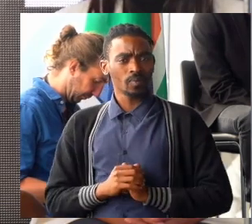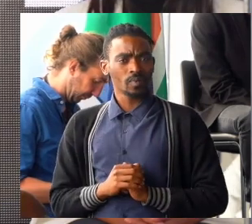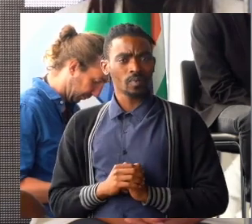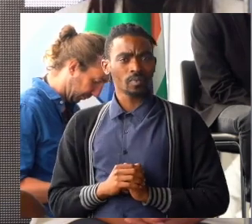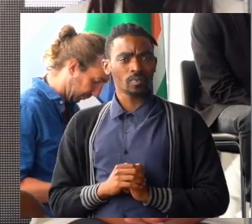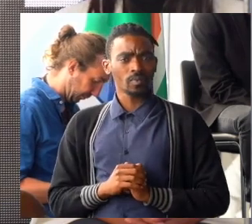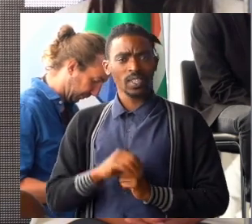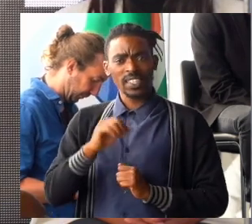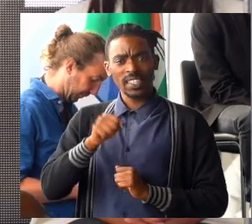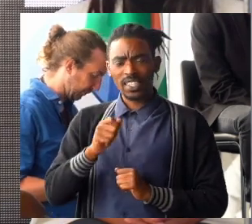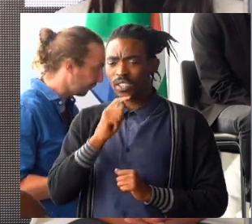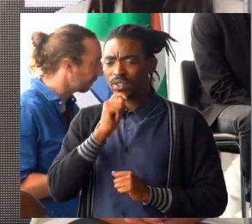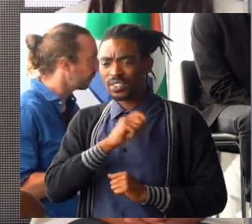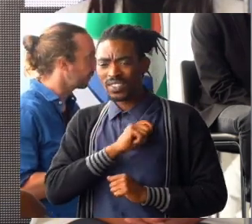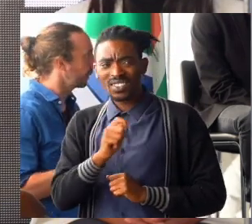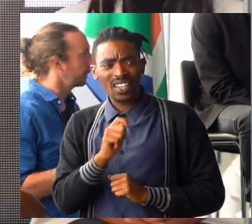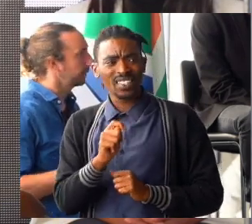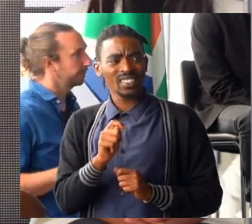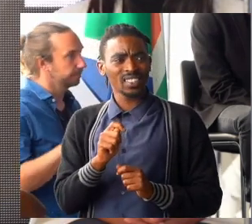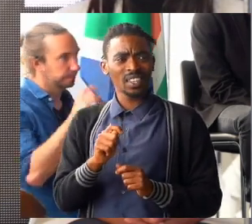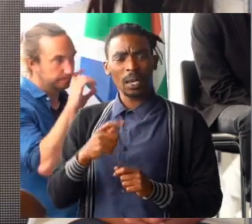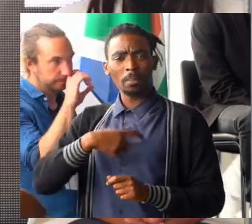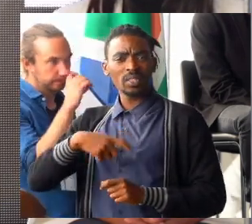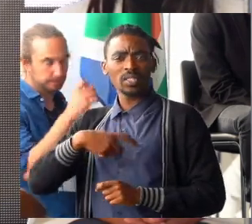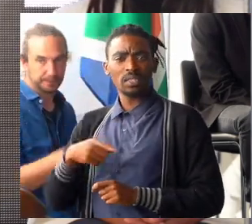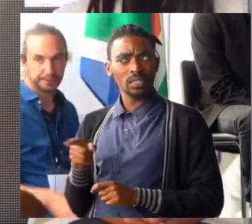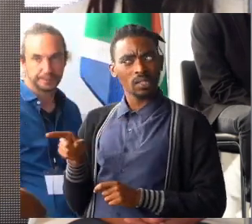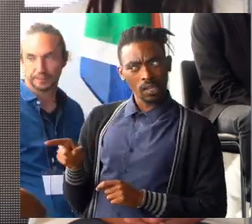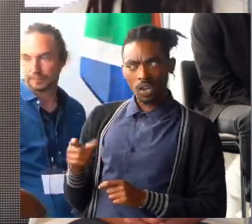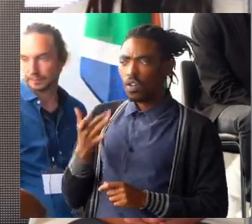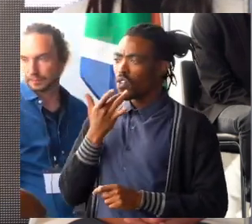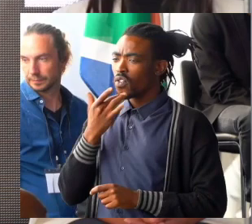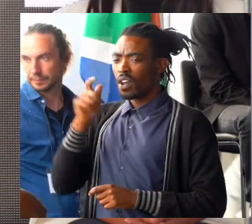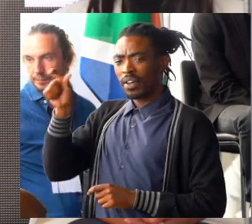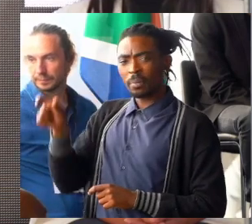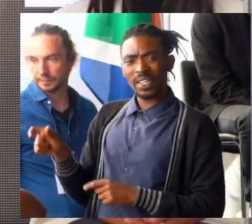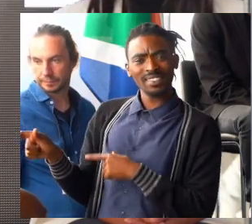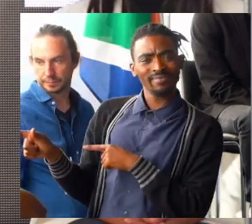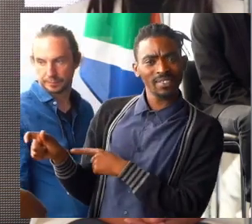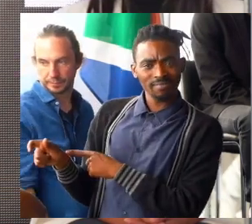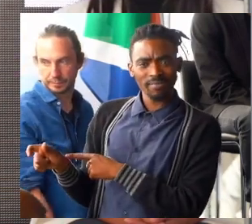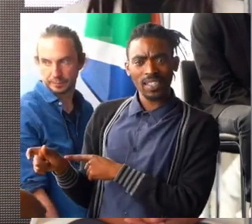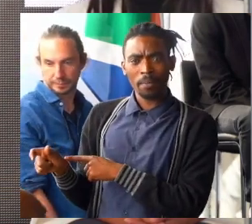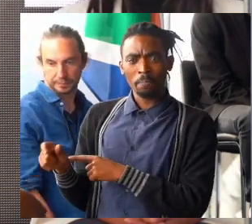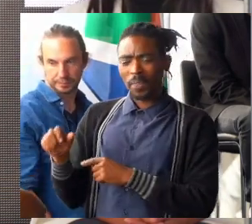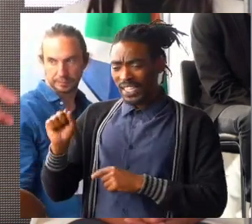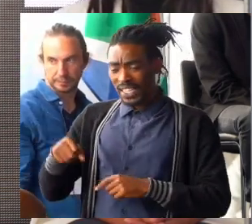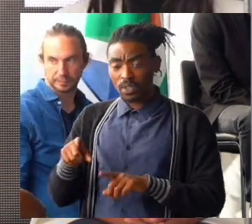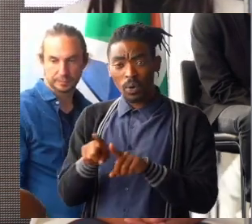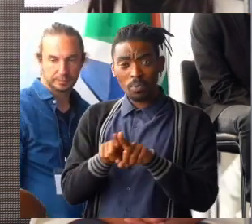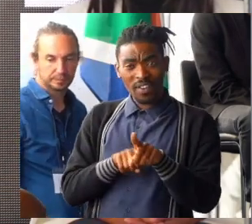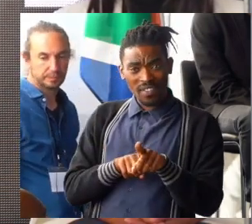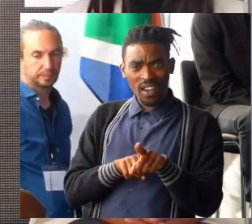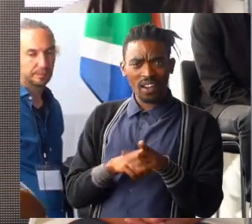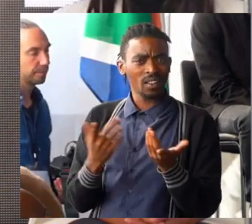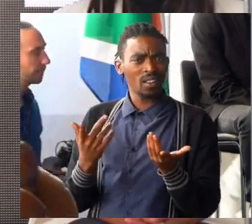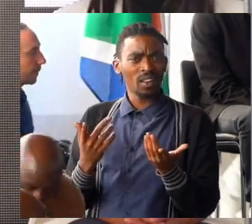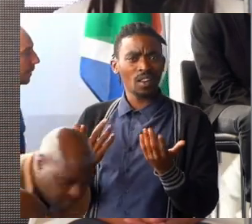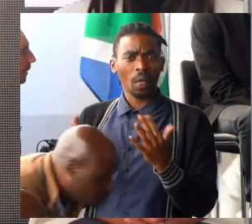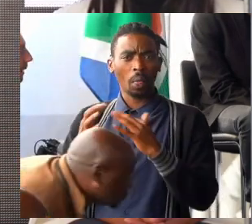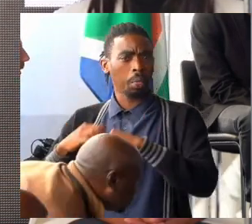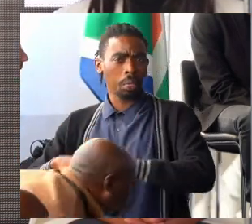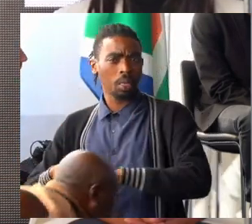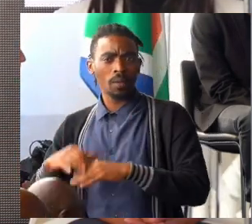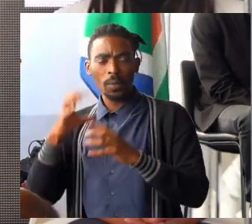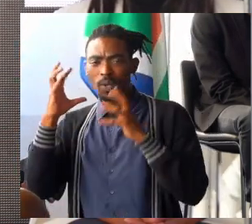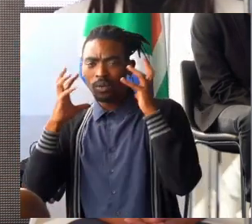We have come to trust personalities to hold us together, and when they fail us, we fall apart.